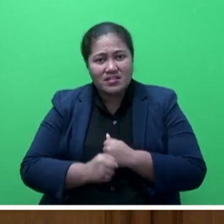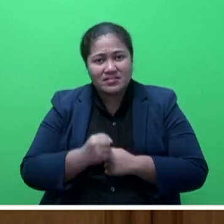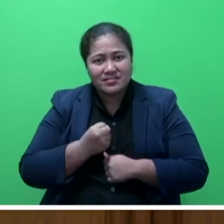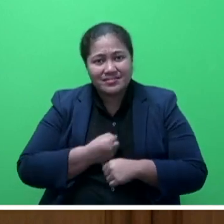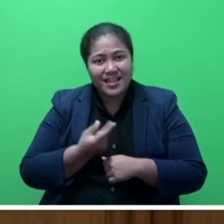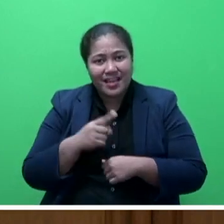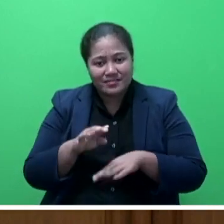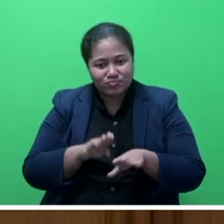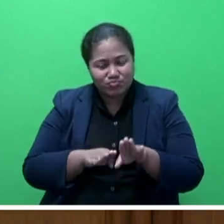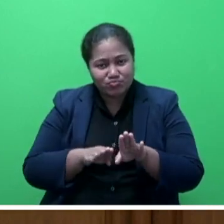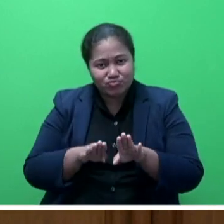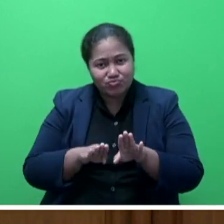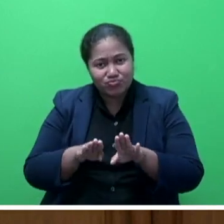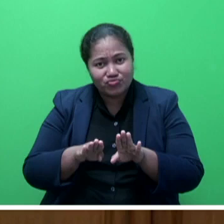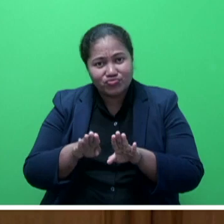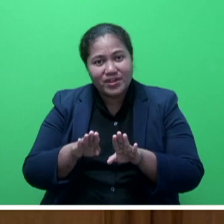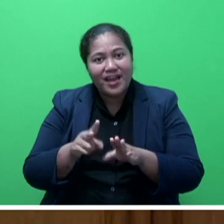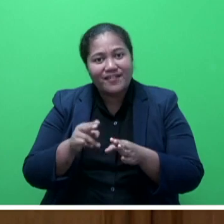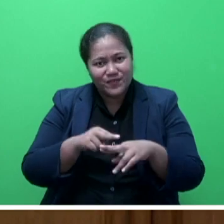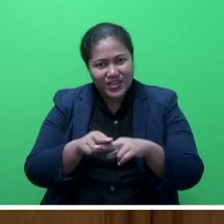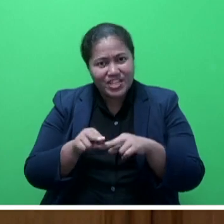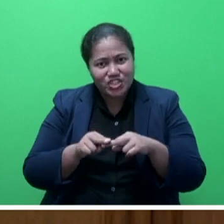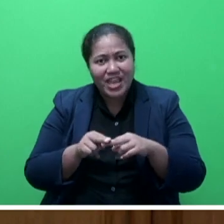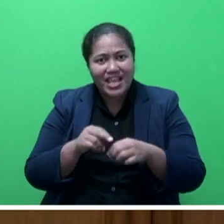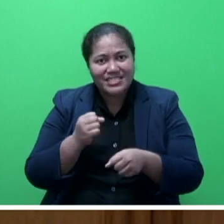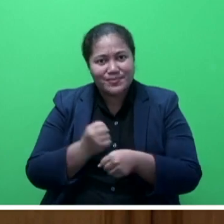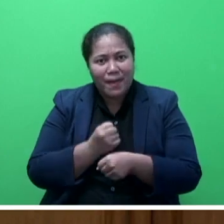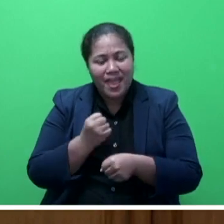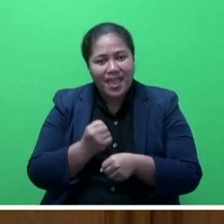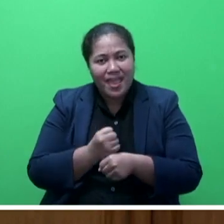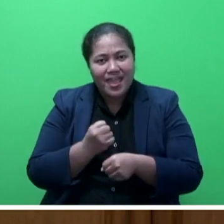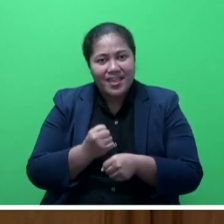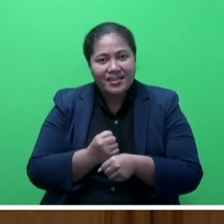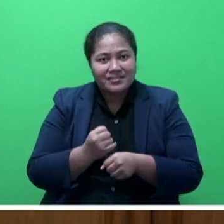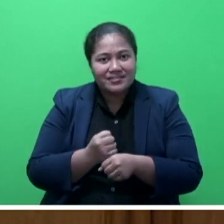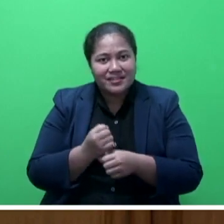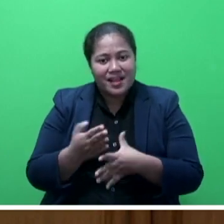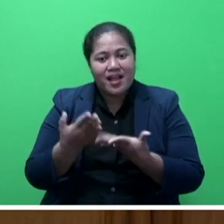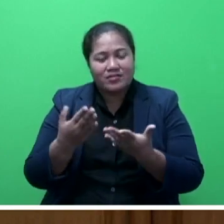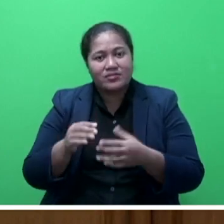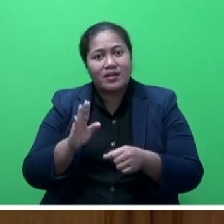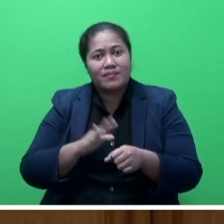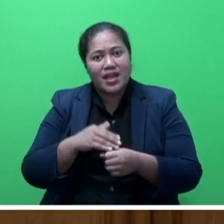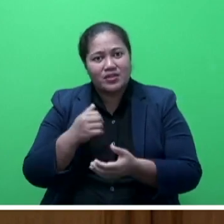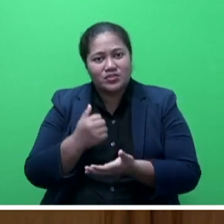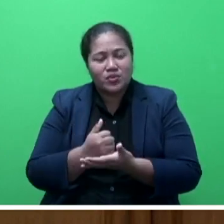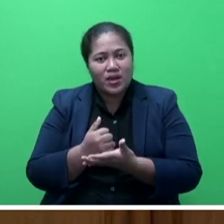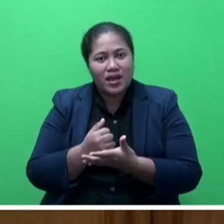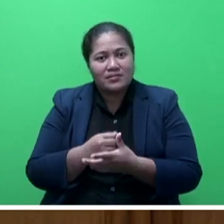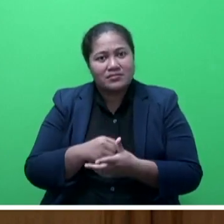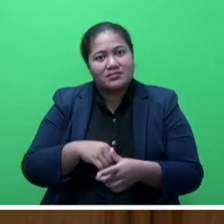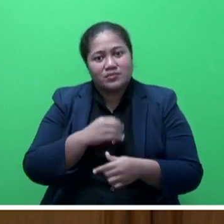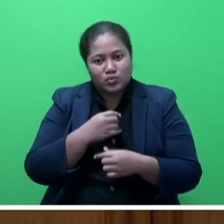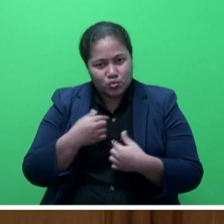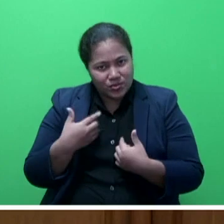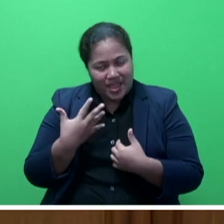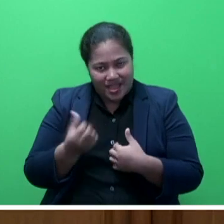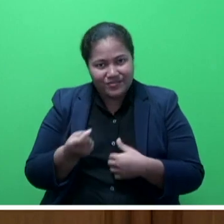progress Fiji has made, emphasizing that we cannot afford to be